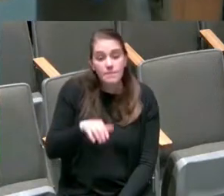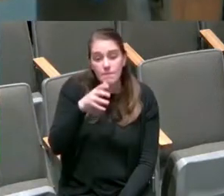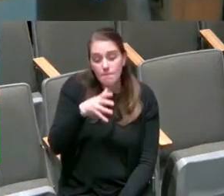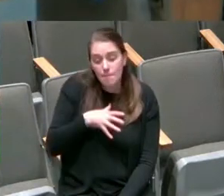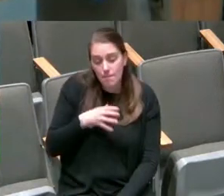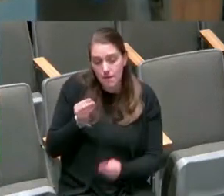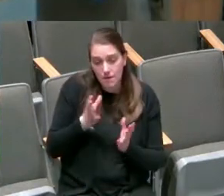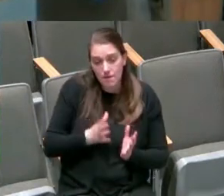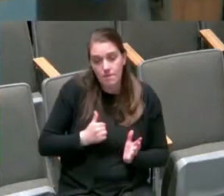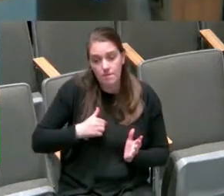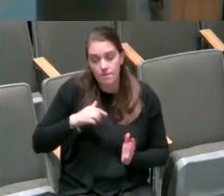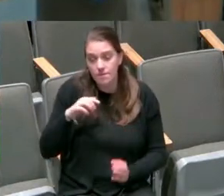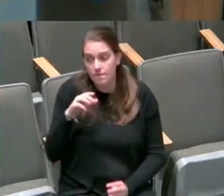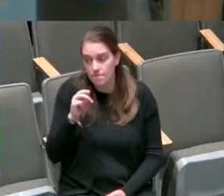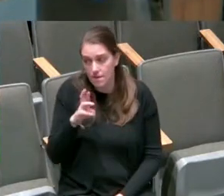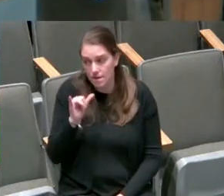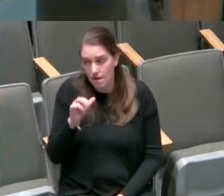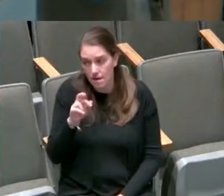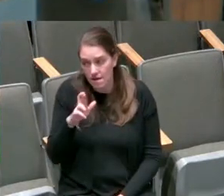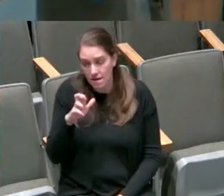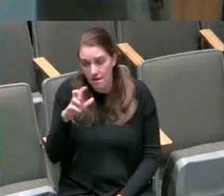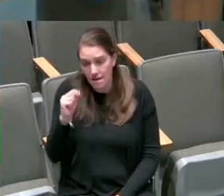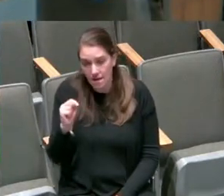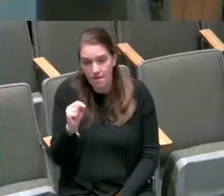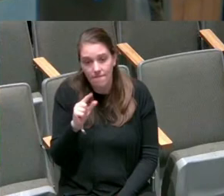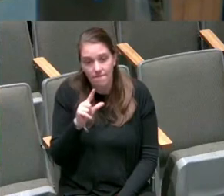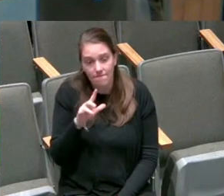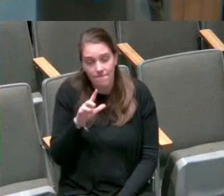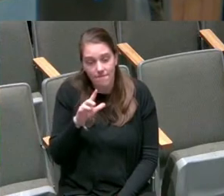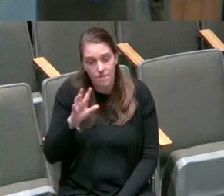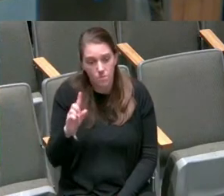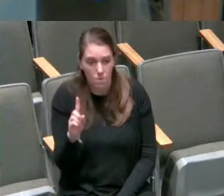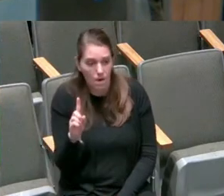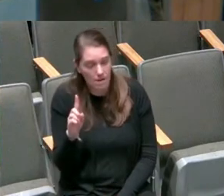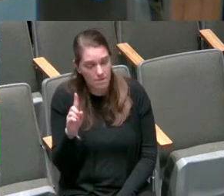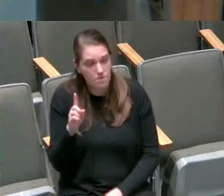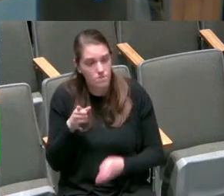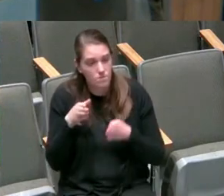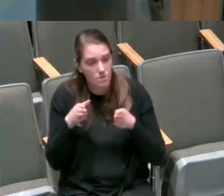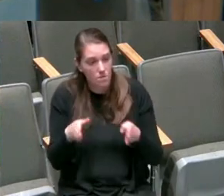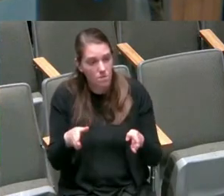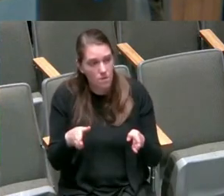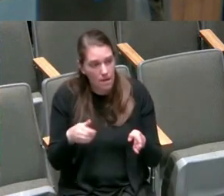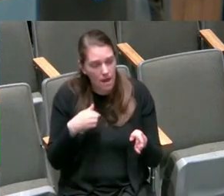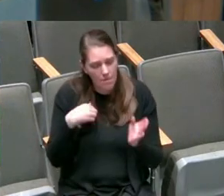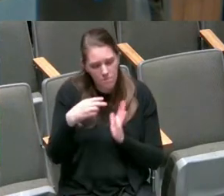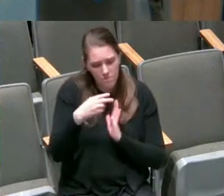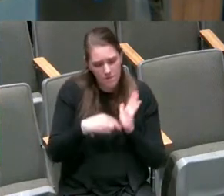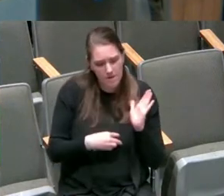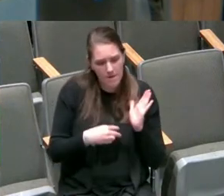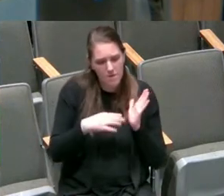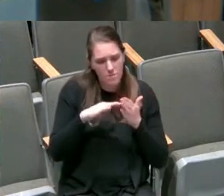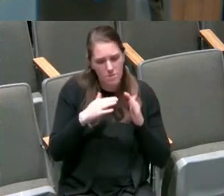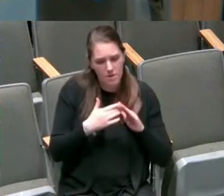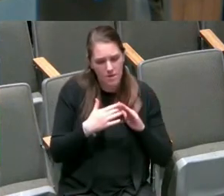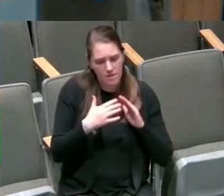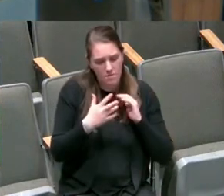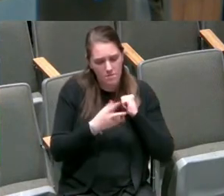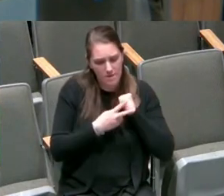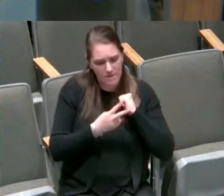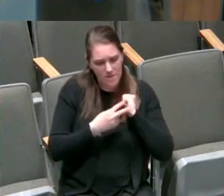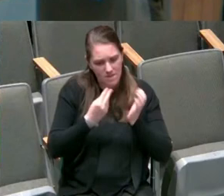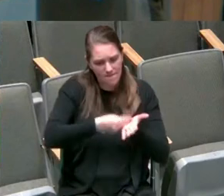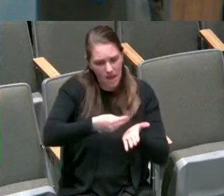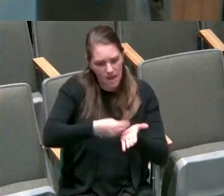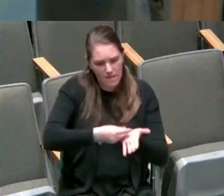Mary arnott 51 Theresa wrote so I'm reading from a report on the community community preservation fund and